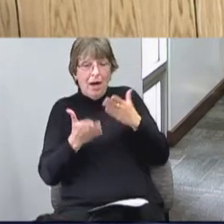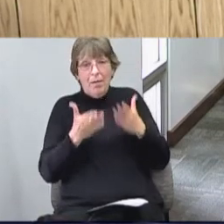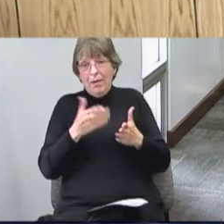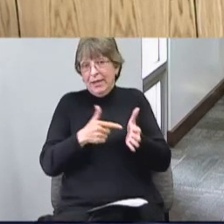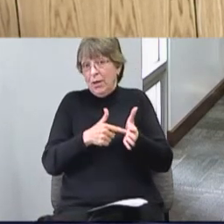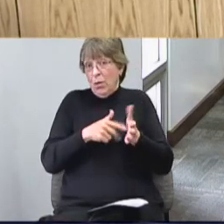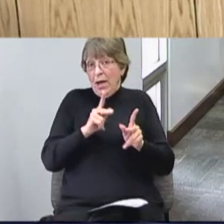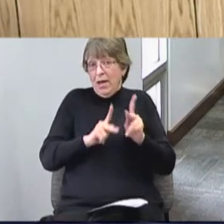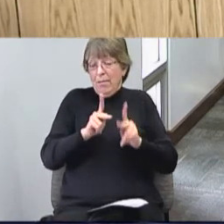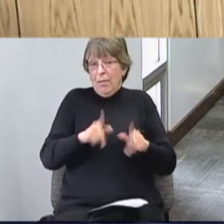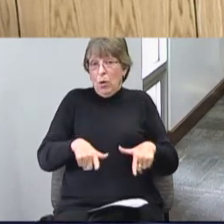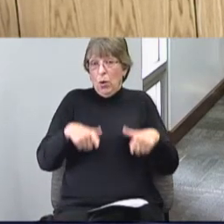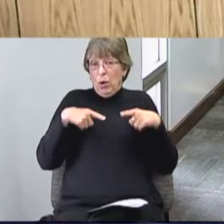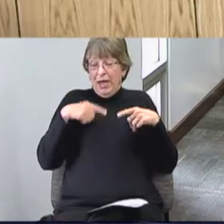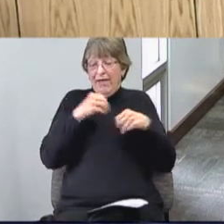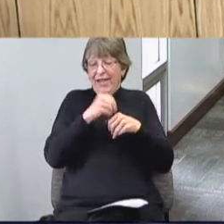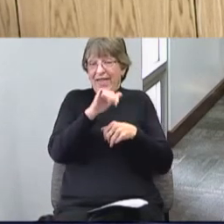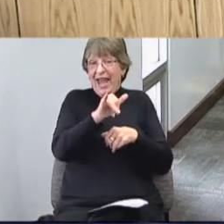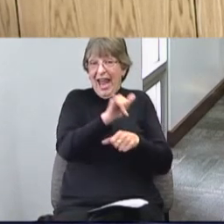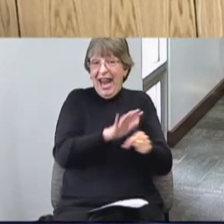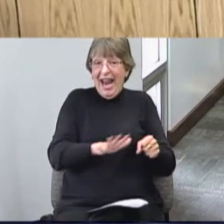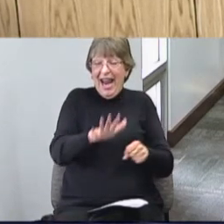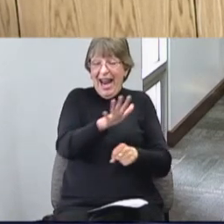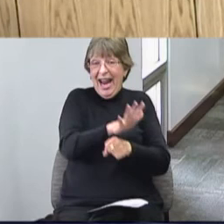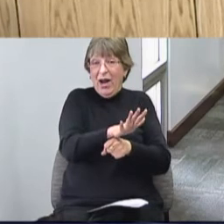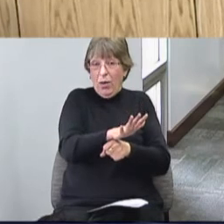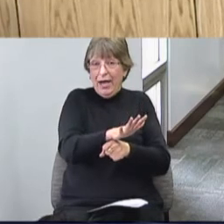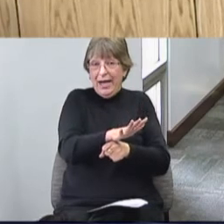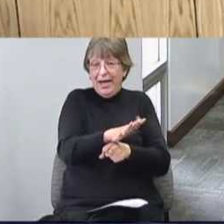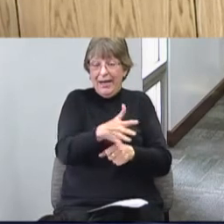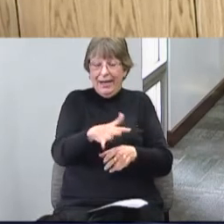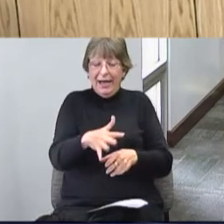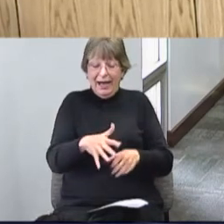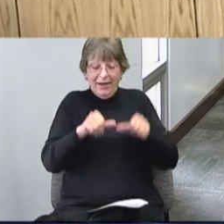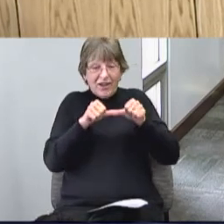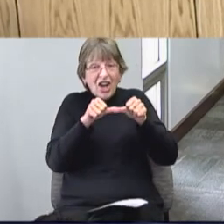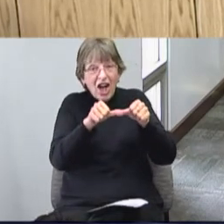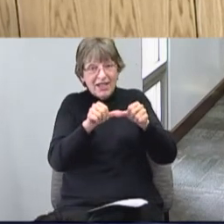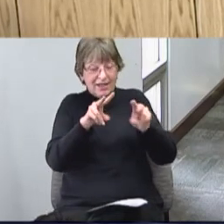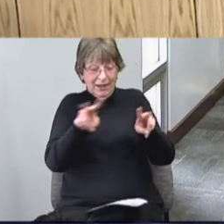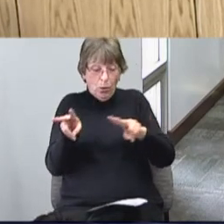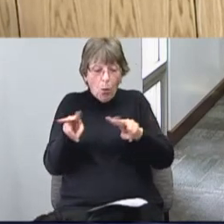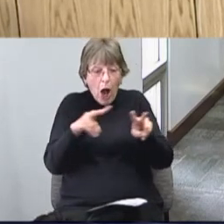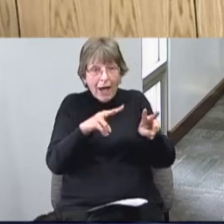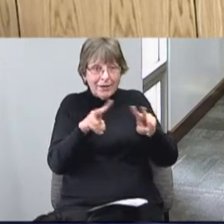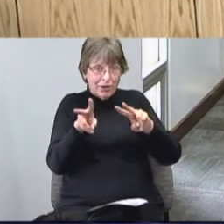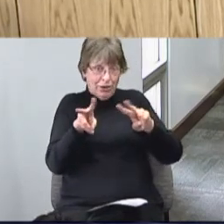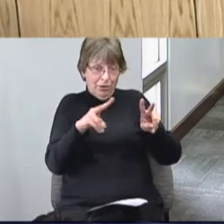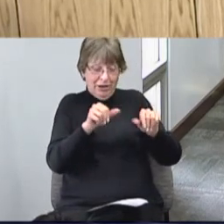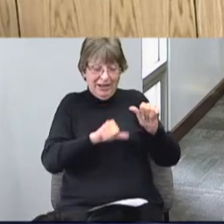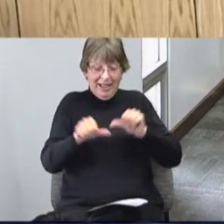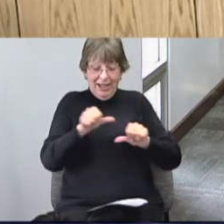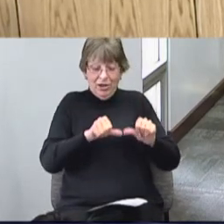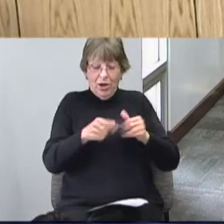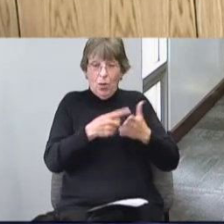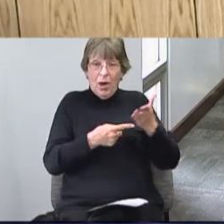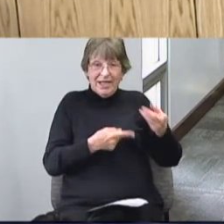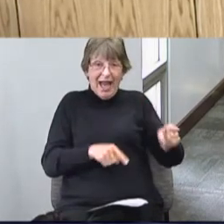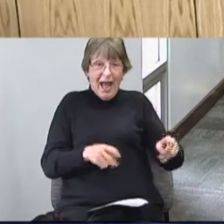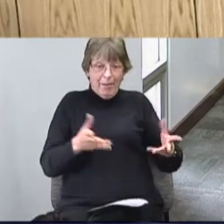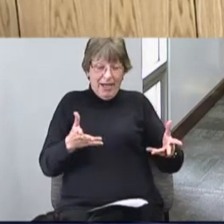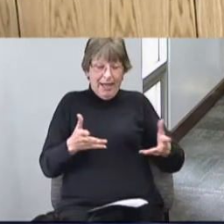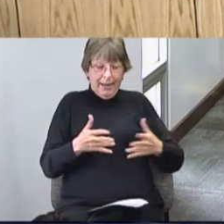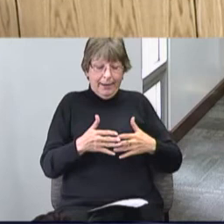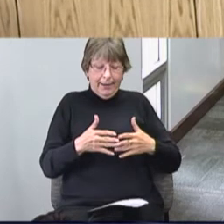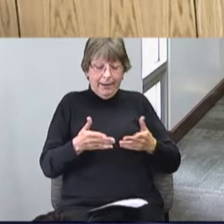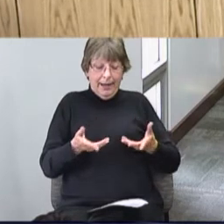you who live in the Houston Whiteside area to kind of constantly monitor what's going on in the neighborhood.